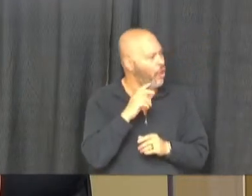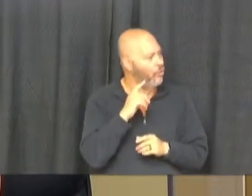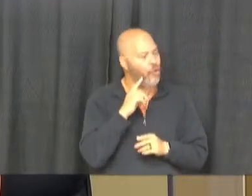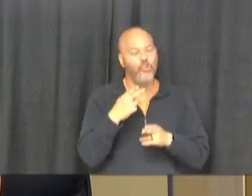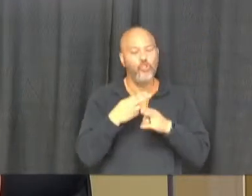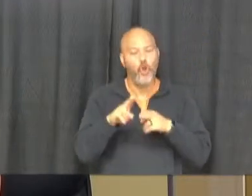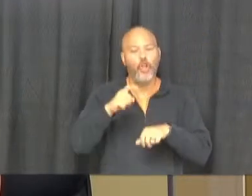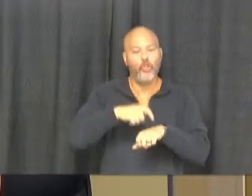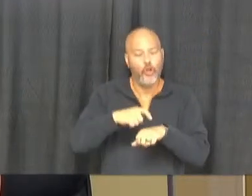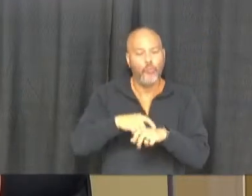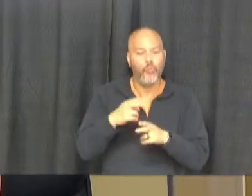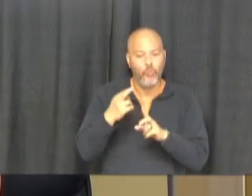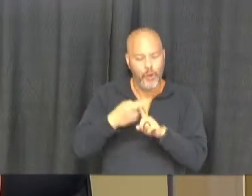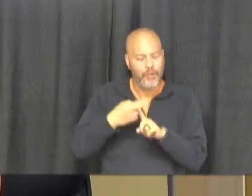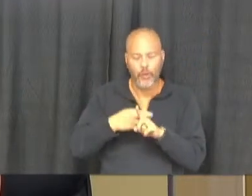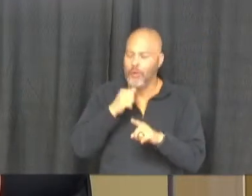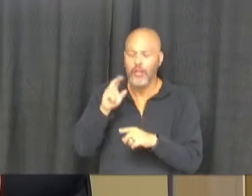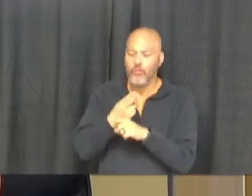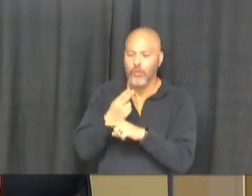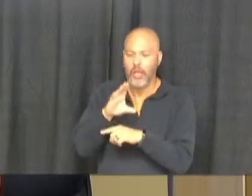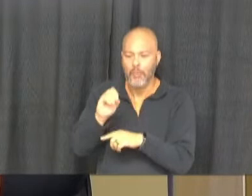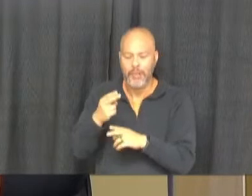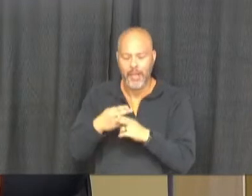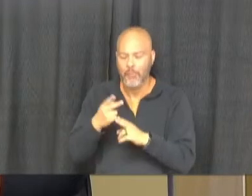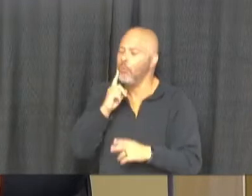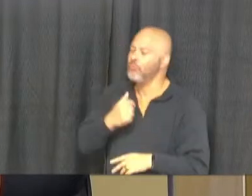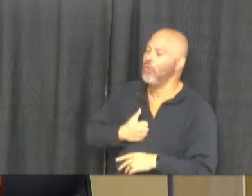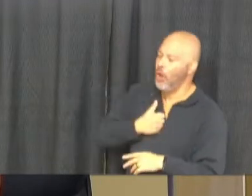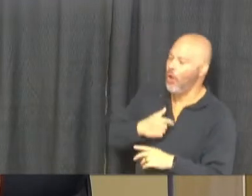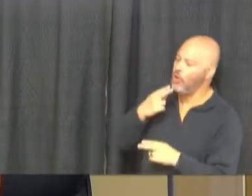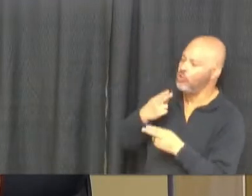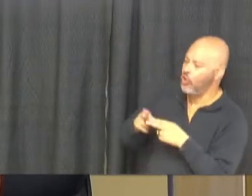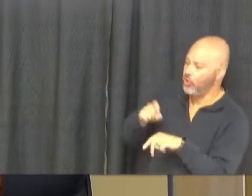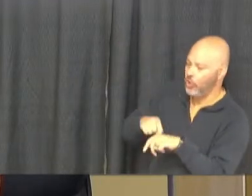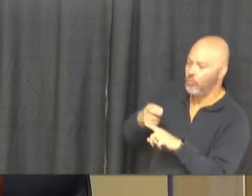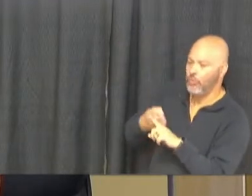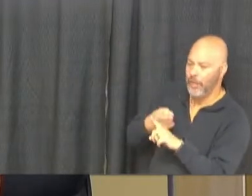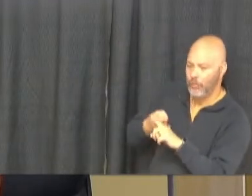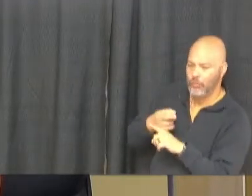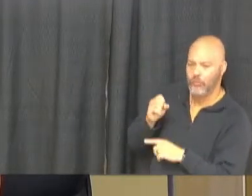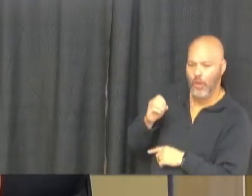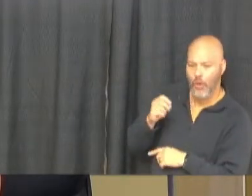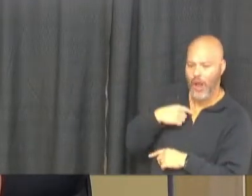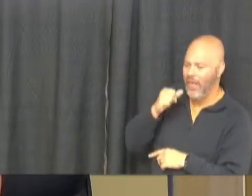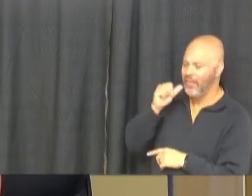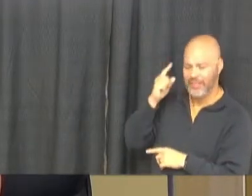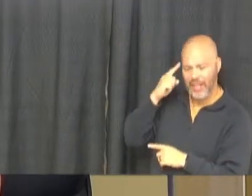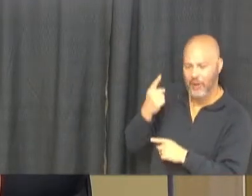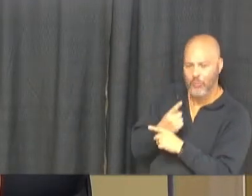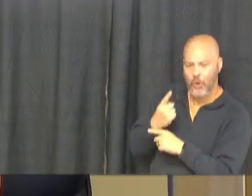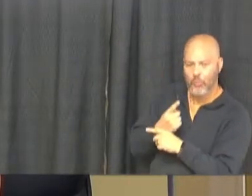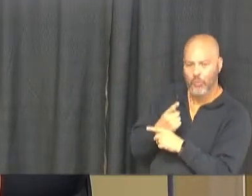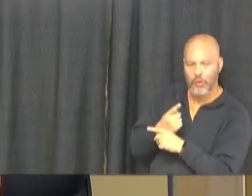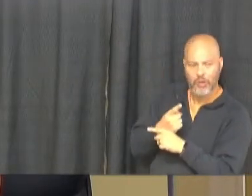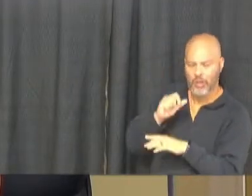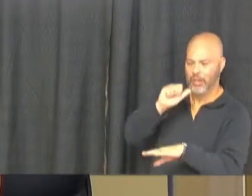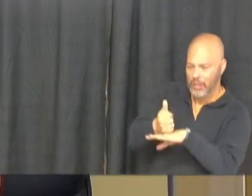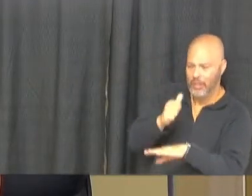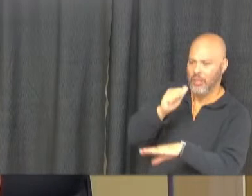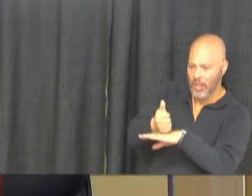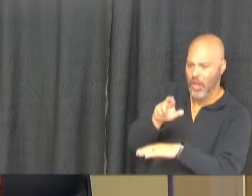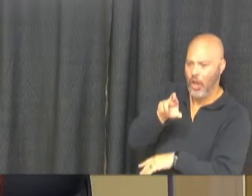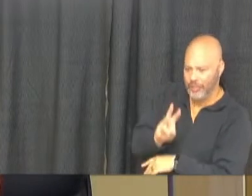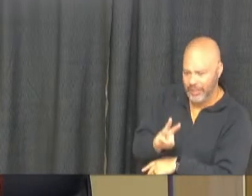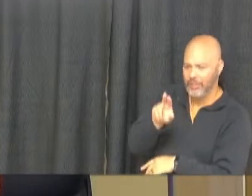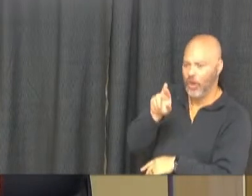We're trying to avoid company names. Short-term rentals, thank you, Mayor. And so I just think it's inappropriate to keep putting